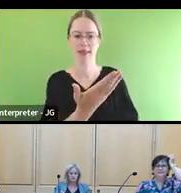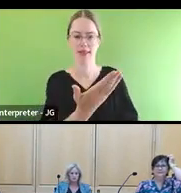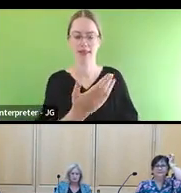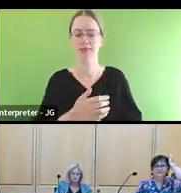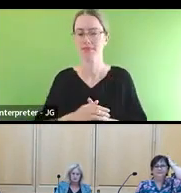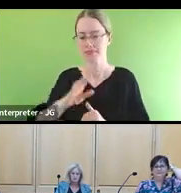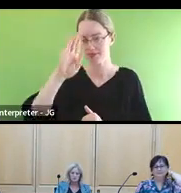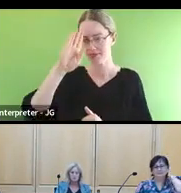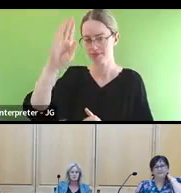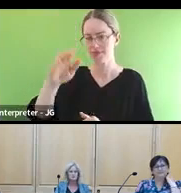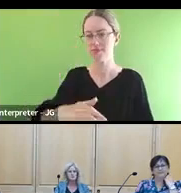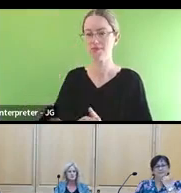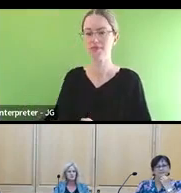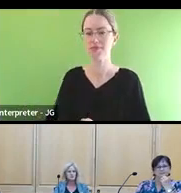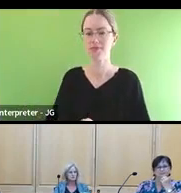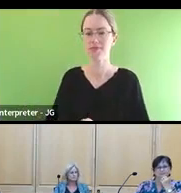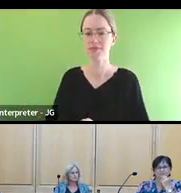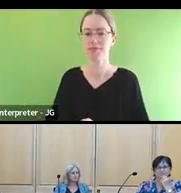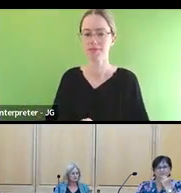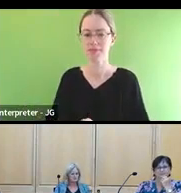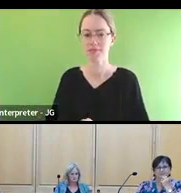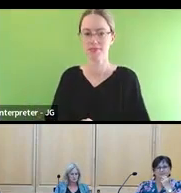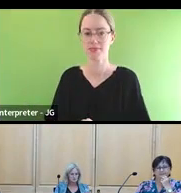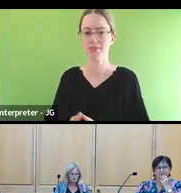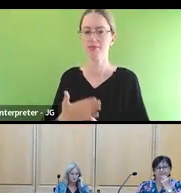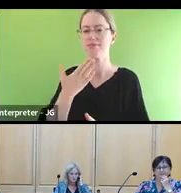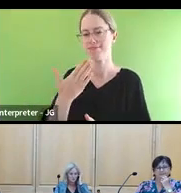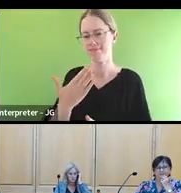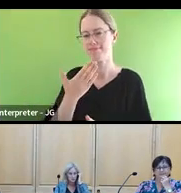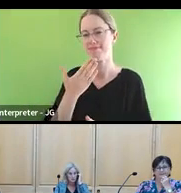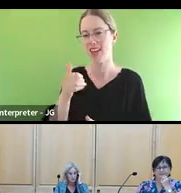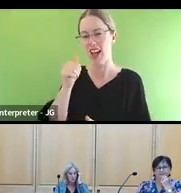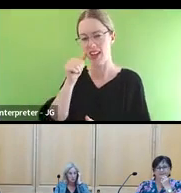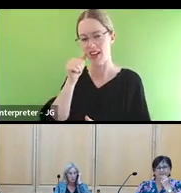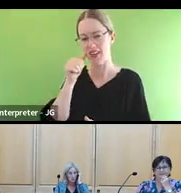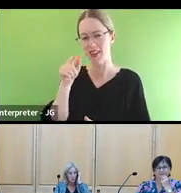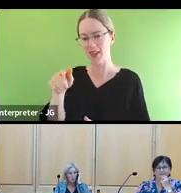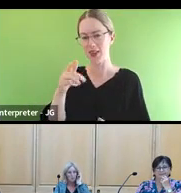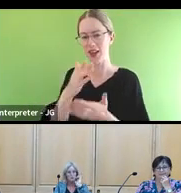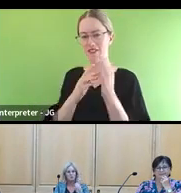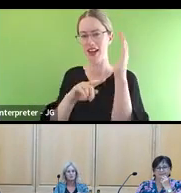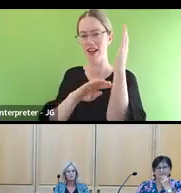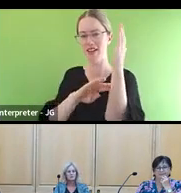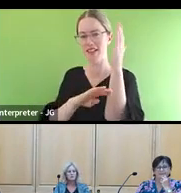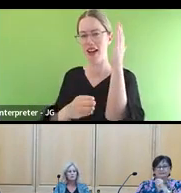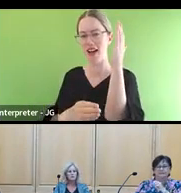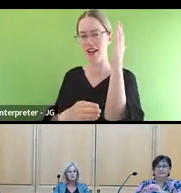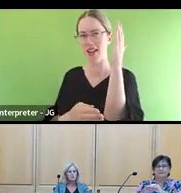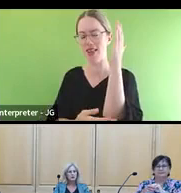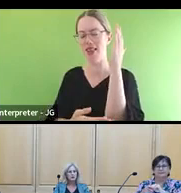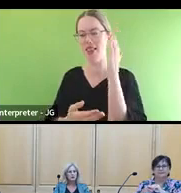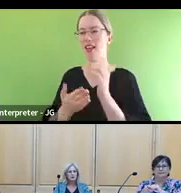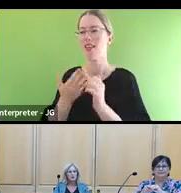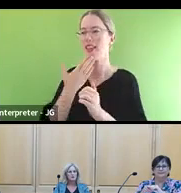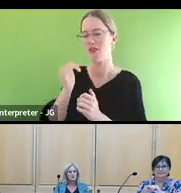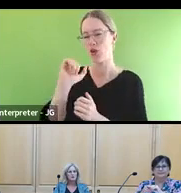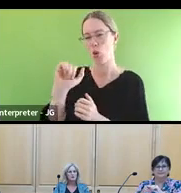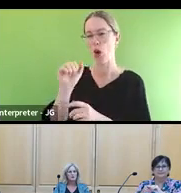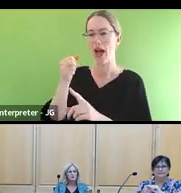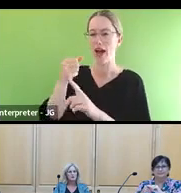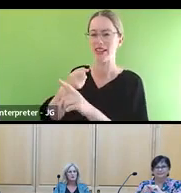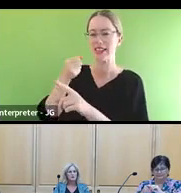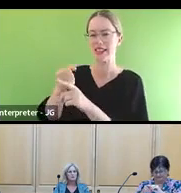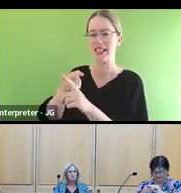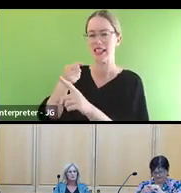Hi, Dot. Thank you very much. And yeah, I know you're from Whaikaha, and just want to thank you for your advocacy, you know, over